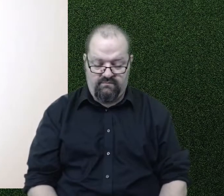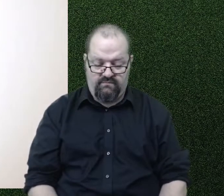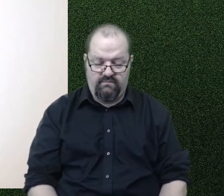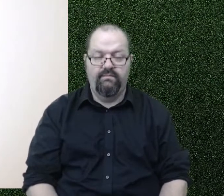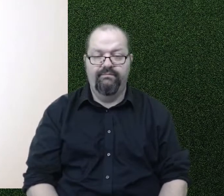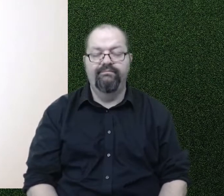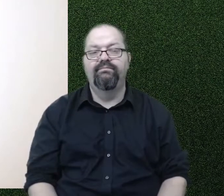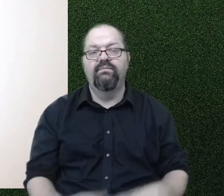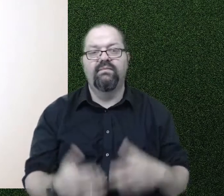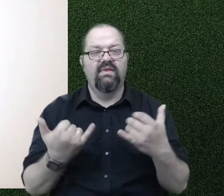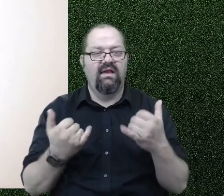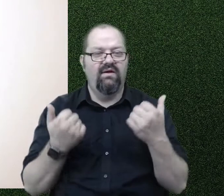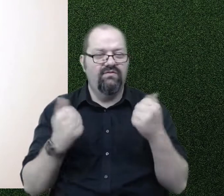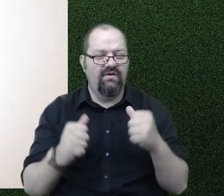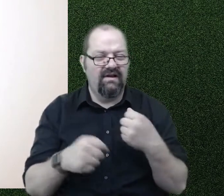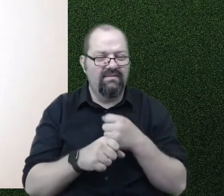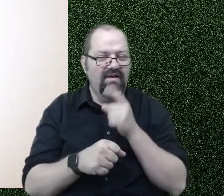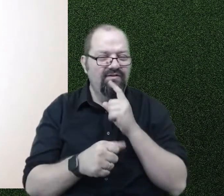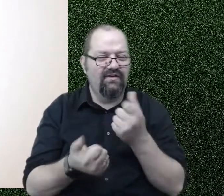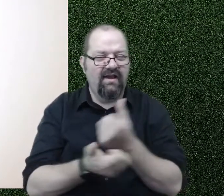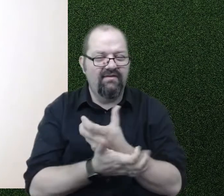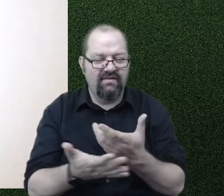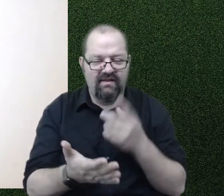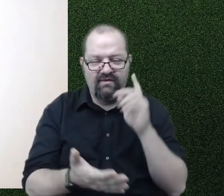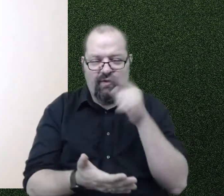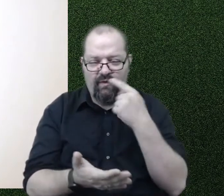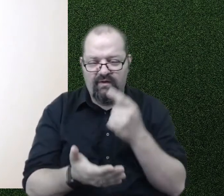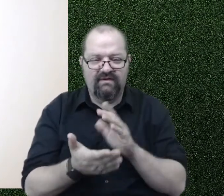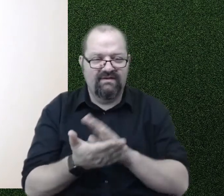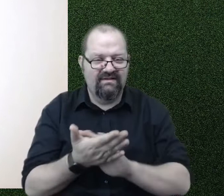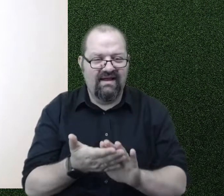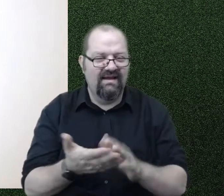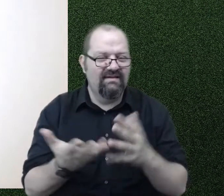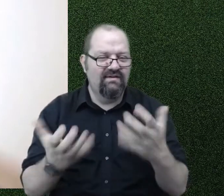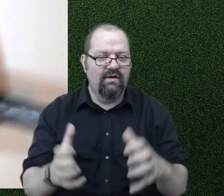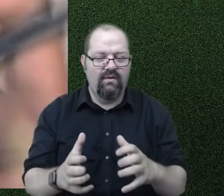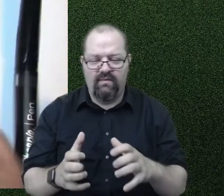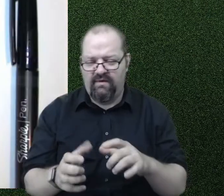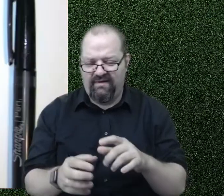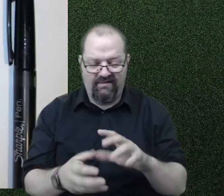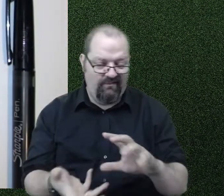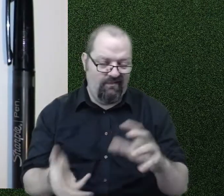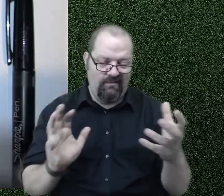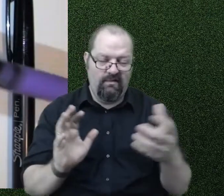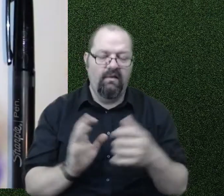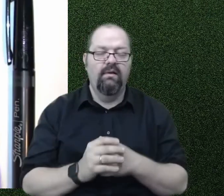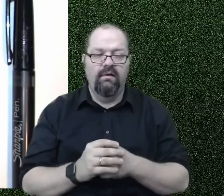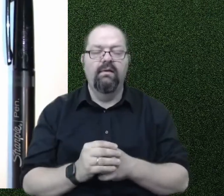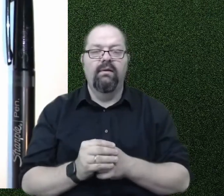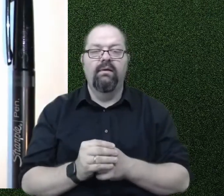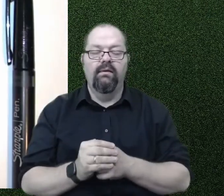Trying to make everything nice, nice. Negative 1, negative 2, negative 3.